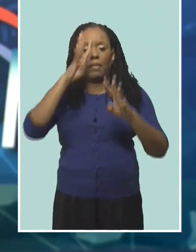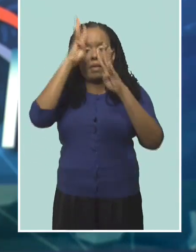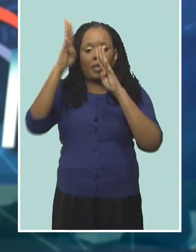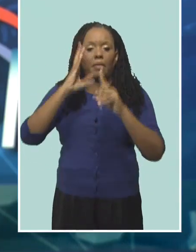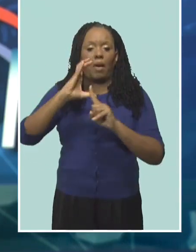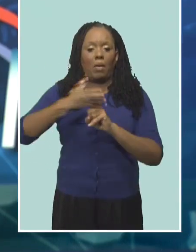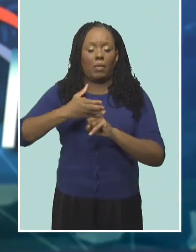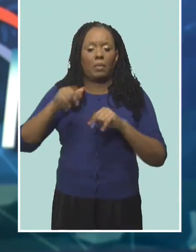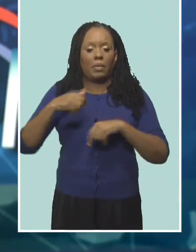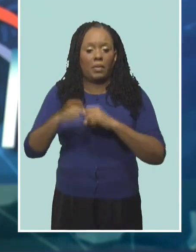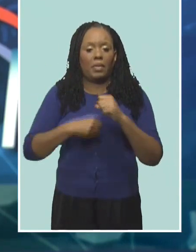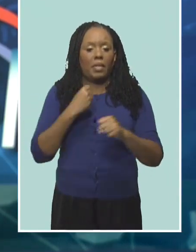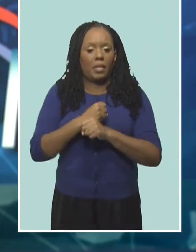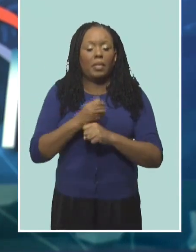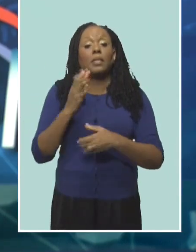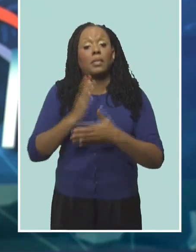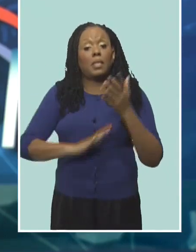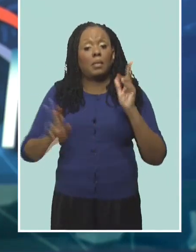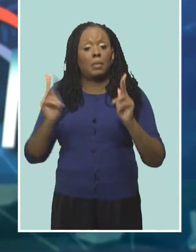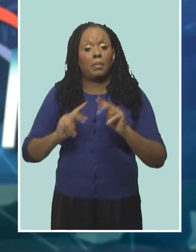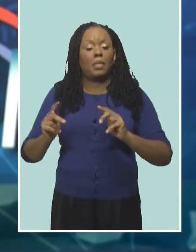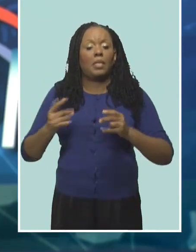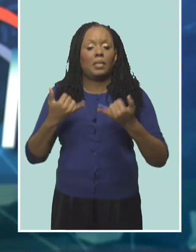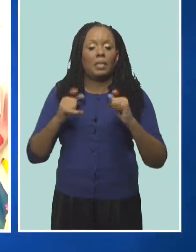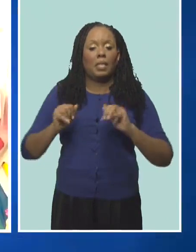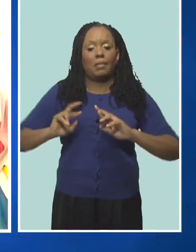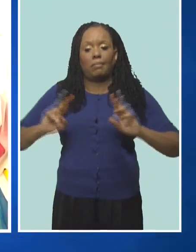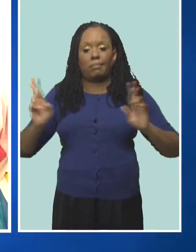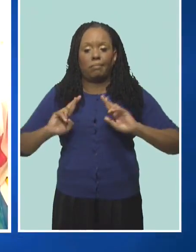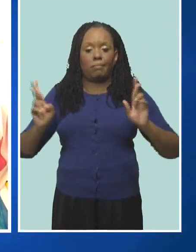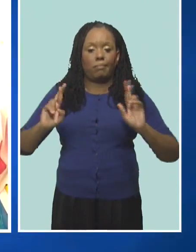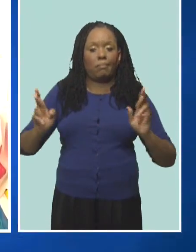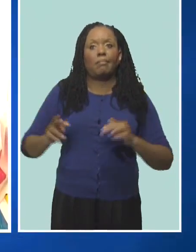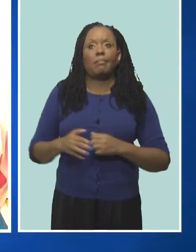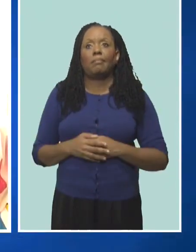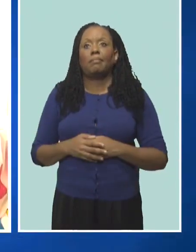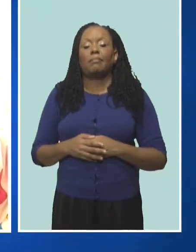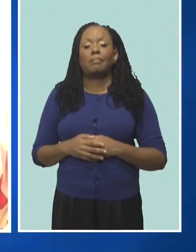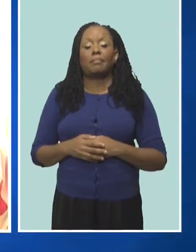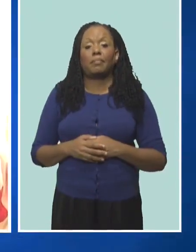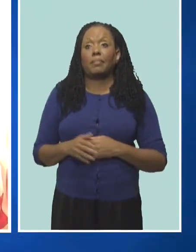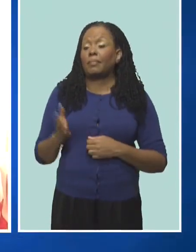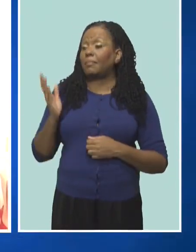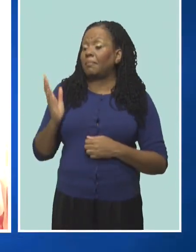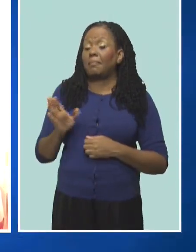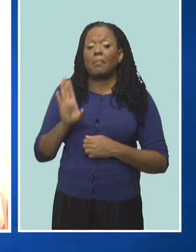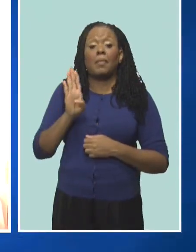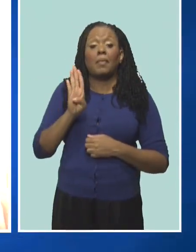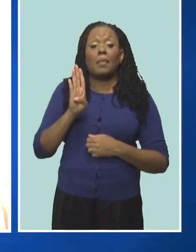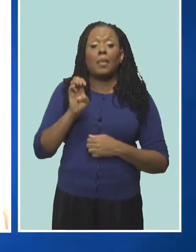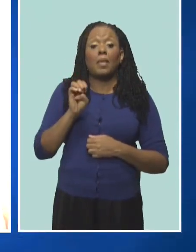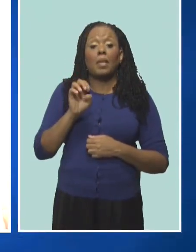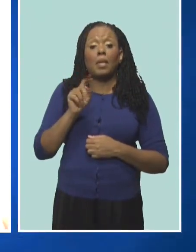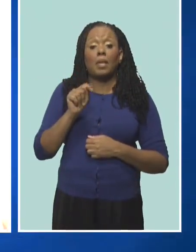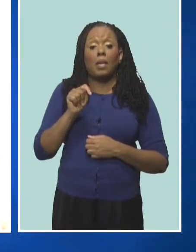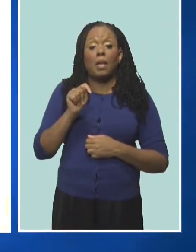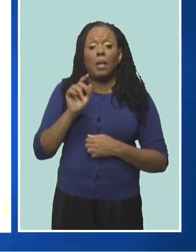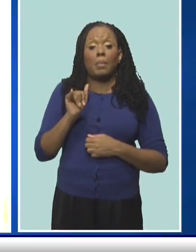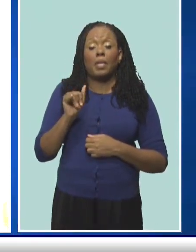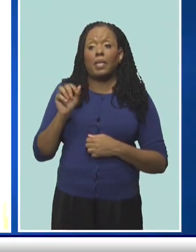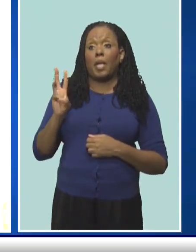some of them who are getting ready for the big day. Current band leader Betty West is on a mission to match the performance of